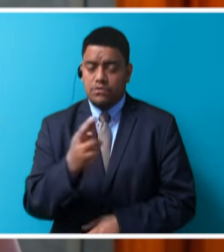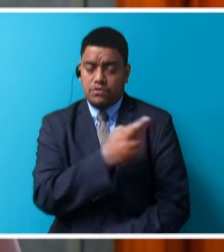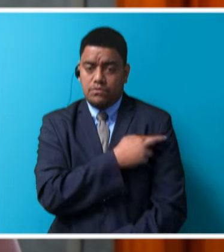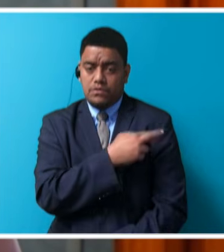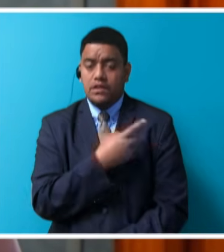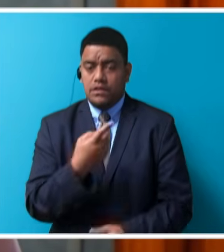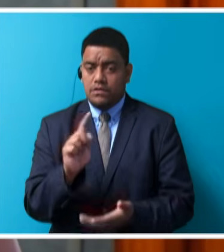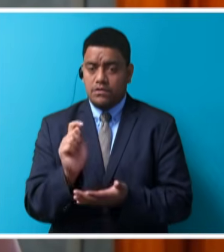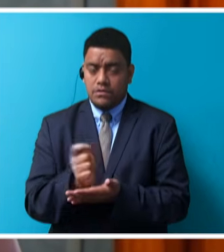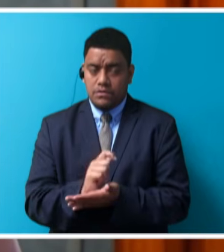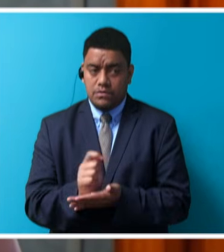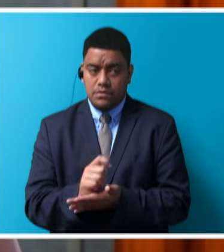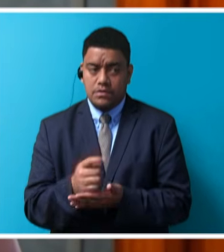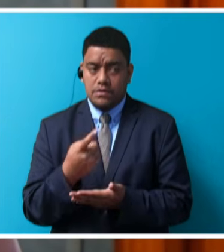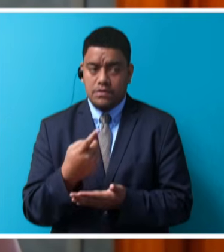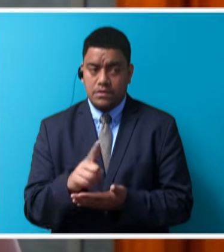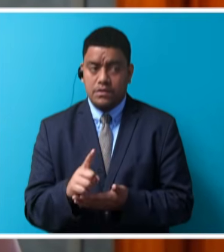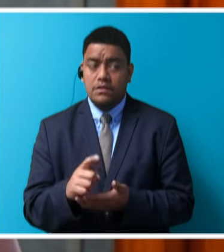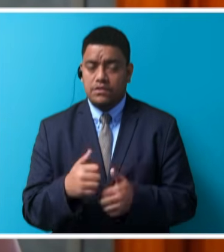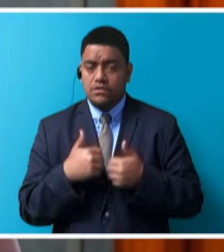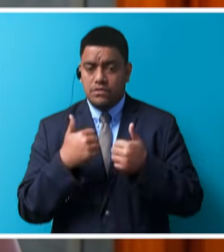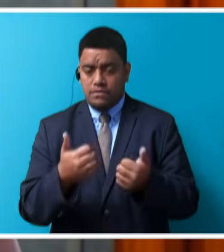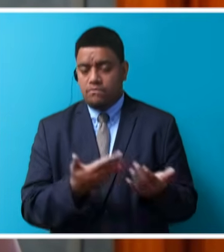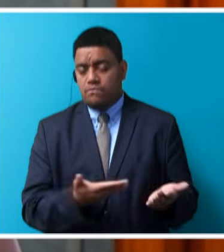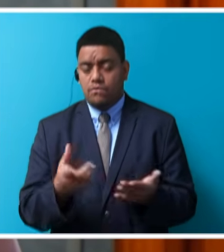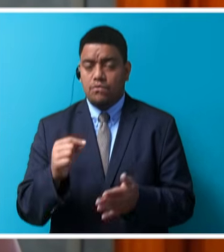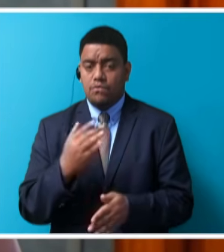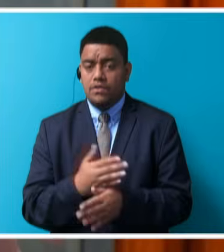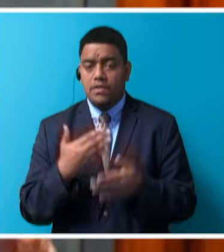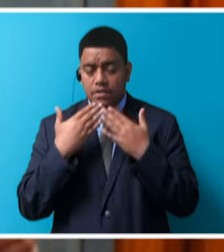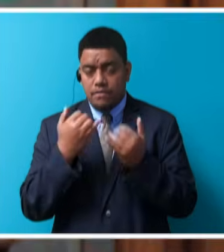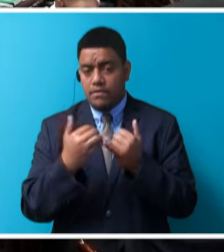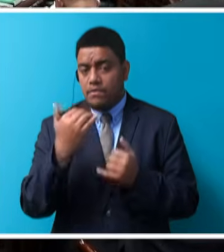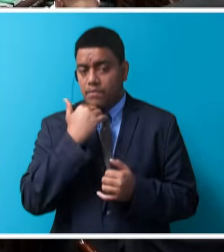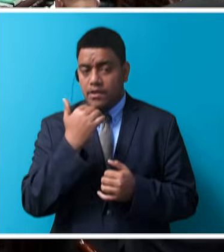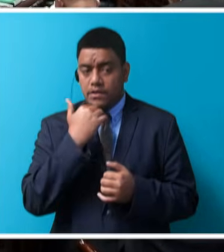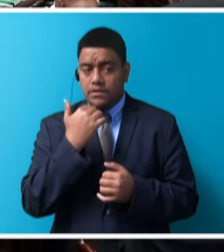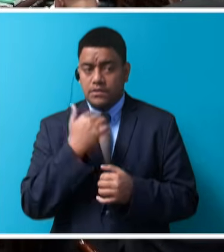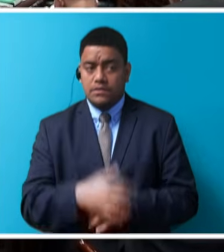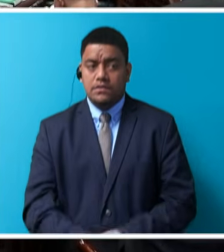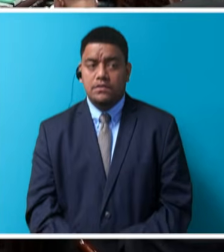transparent, and results-driven implementation. Thank you.